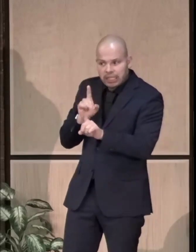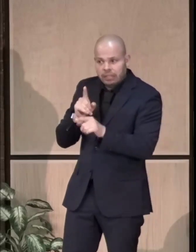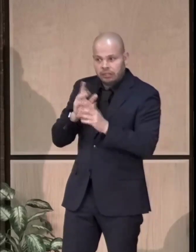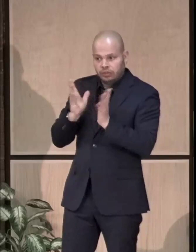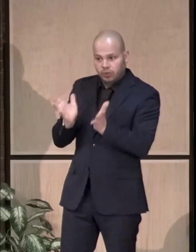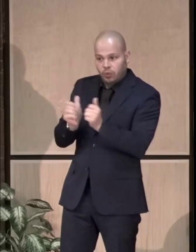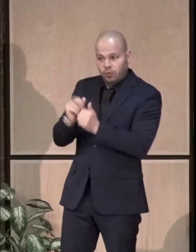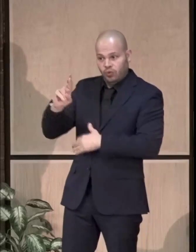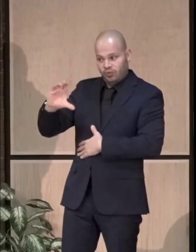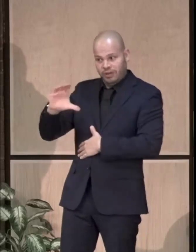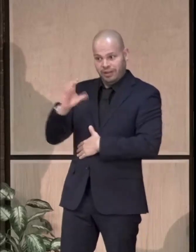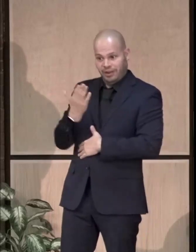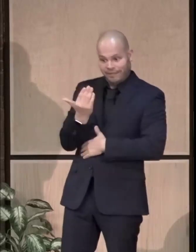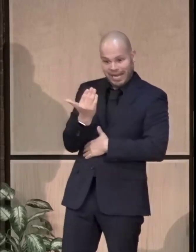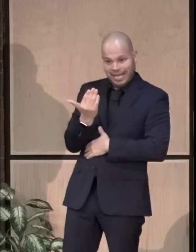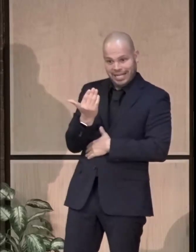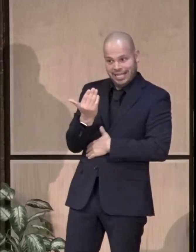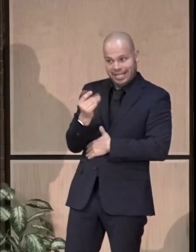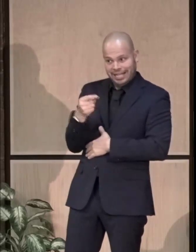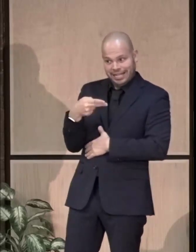15th and spoke with him.